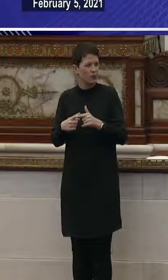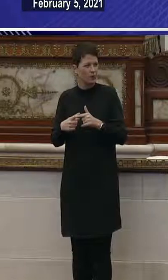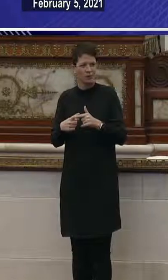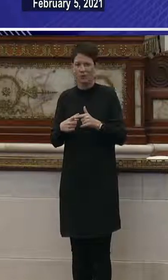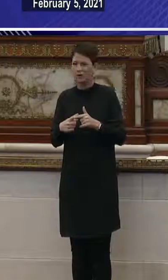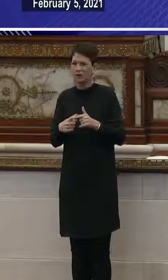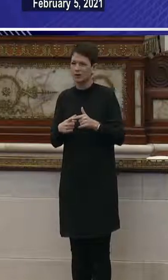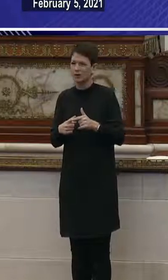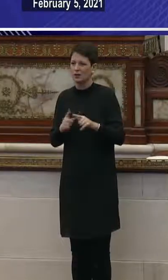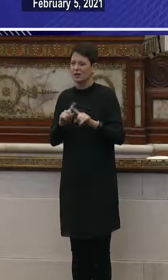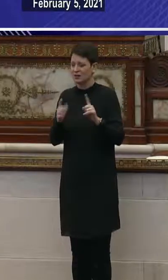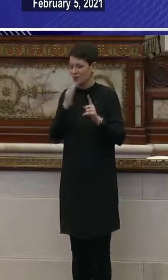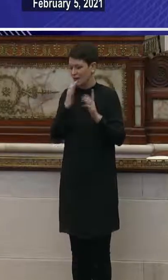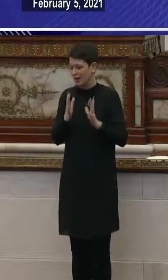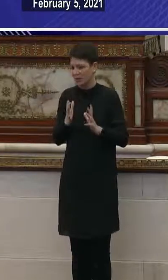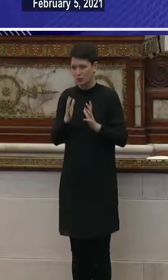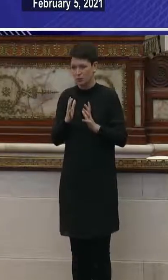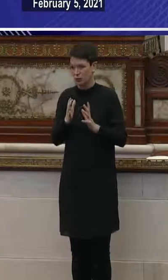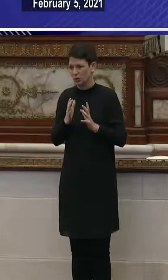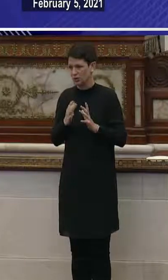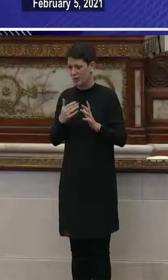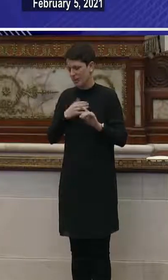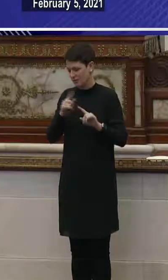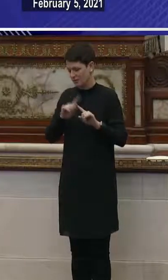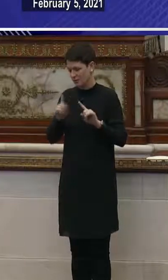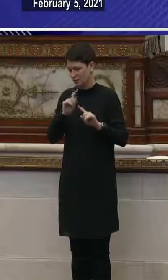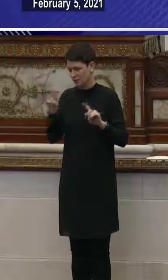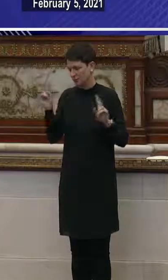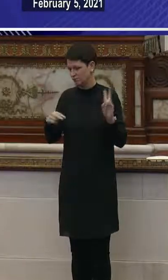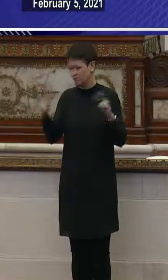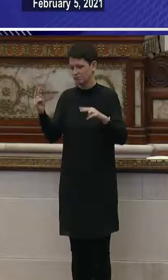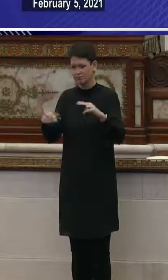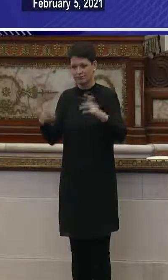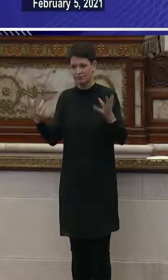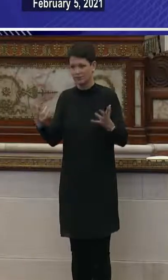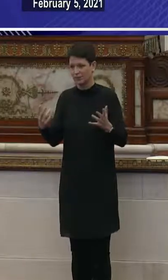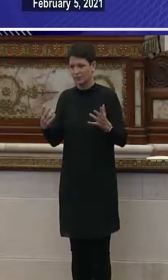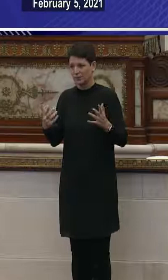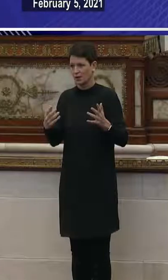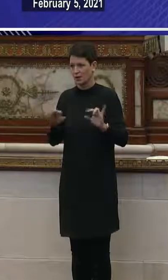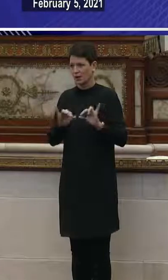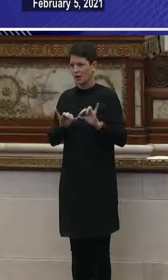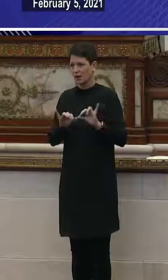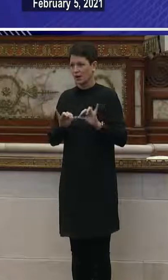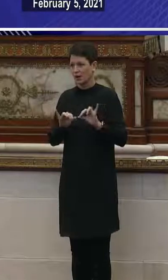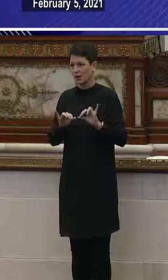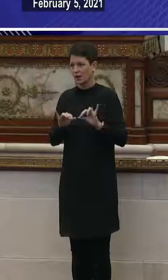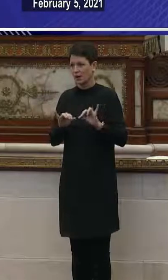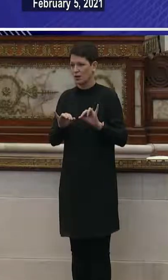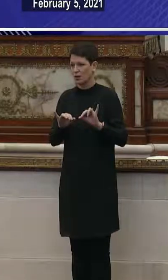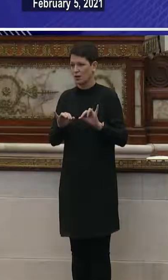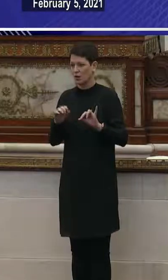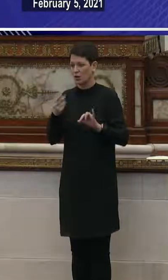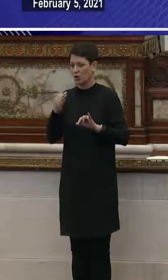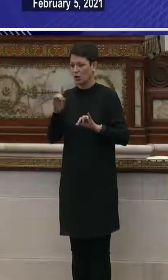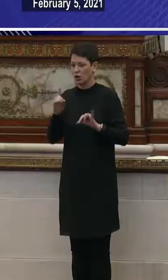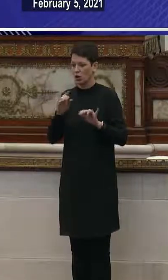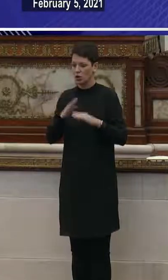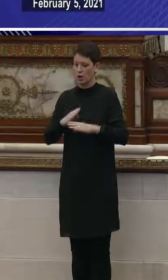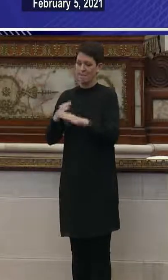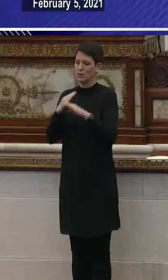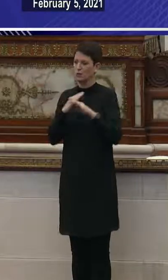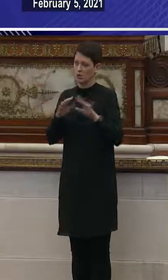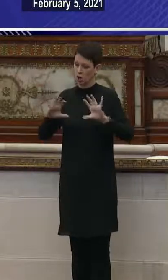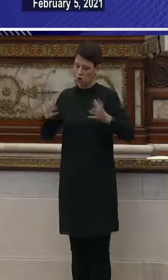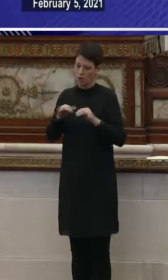Well, different experts have different sort of thresholds for when they think herd immunity is met. That's when we have enough